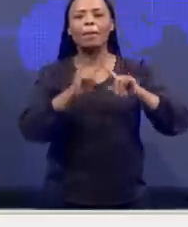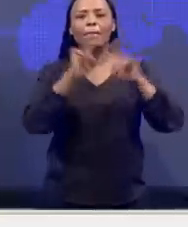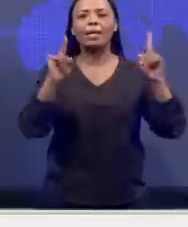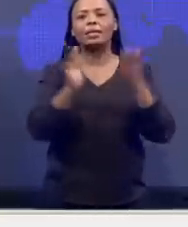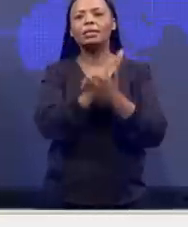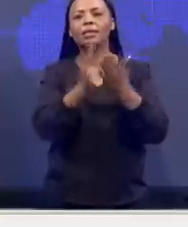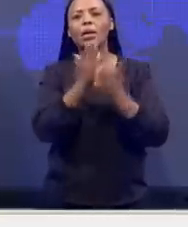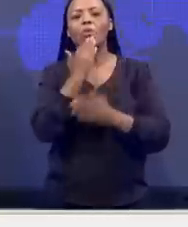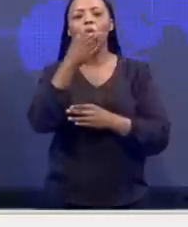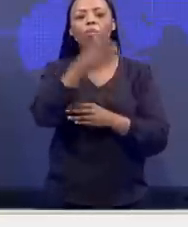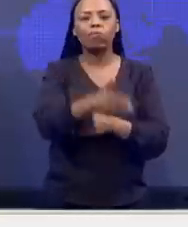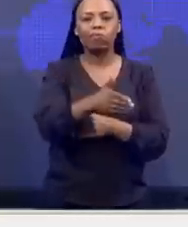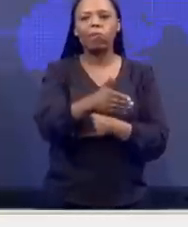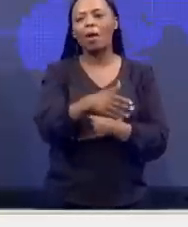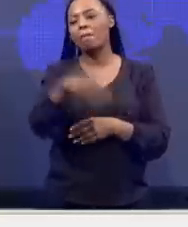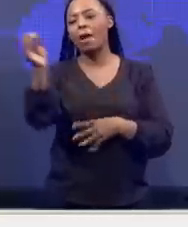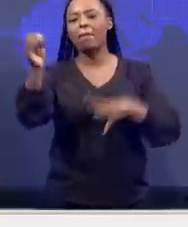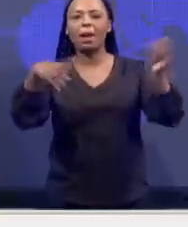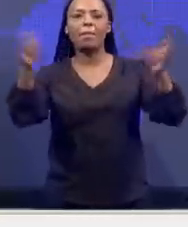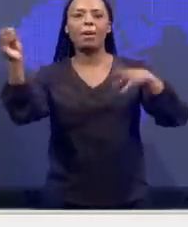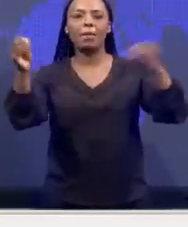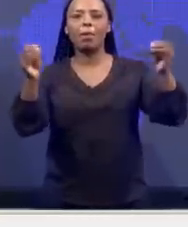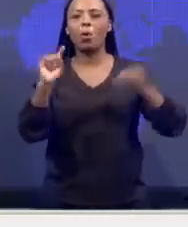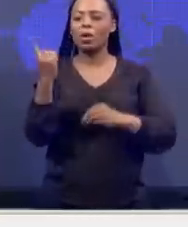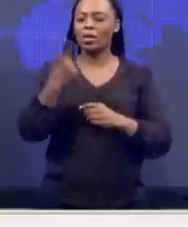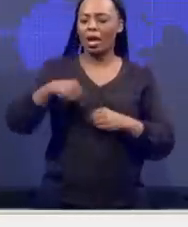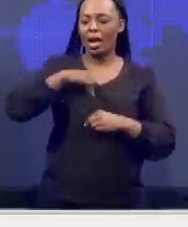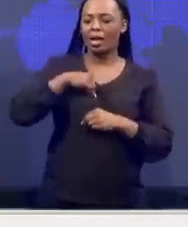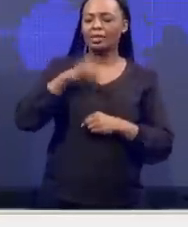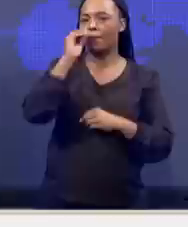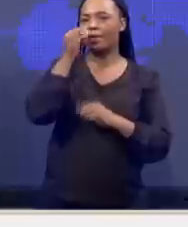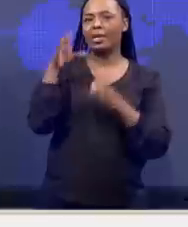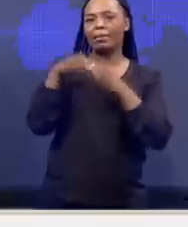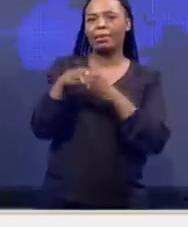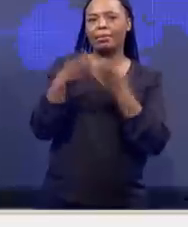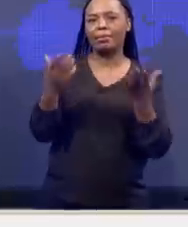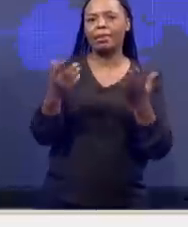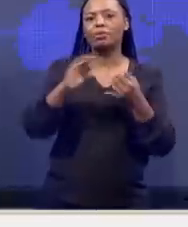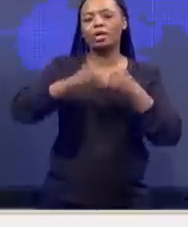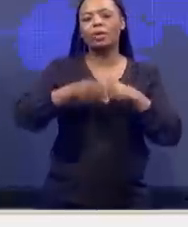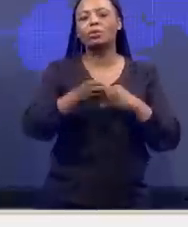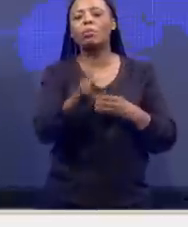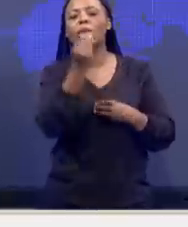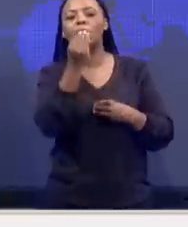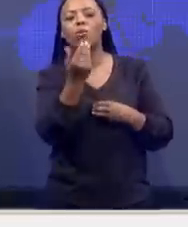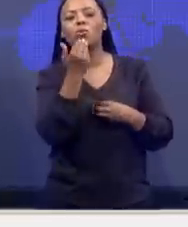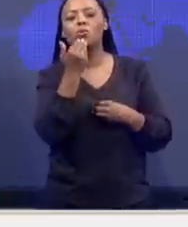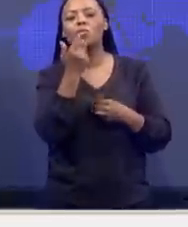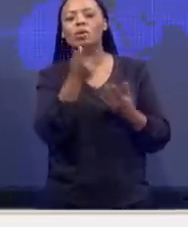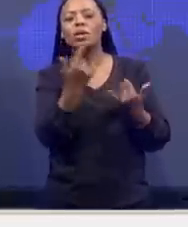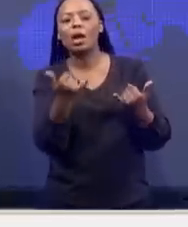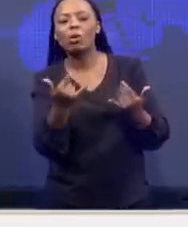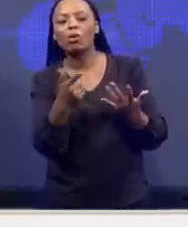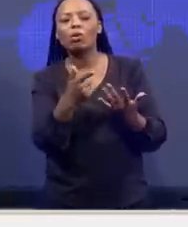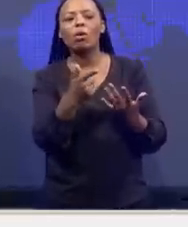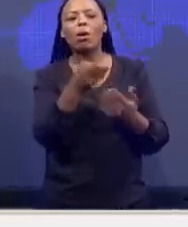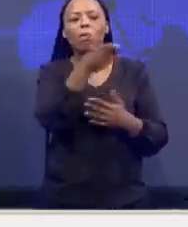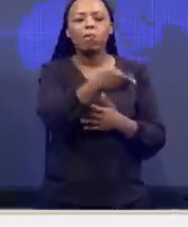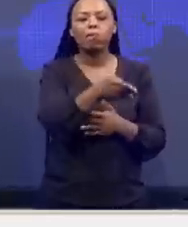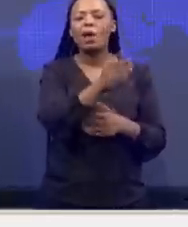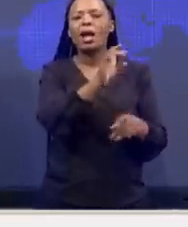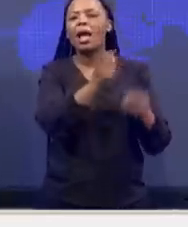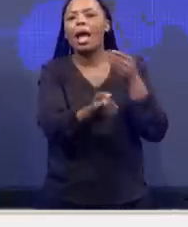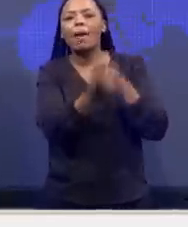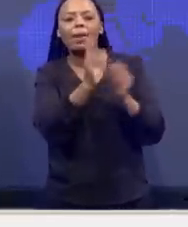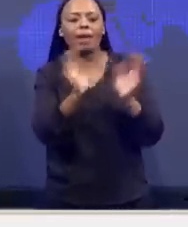here have left. It's only us, the media, trying to find out from those responsible here to find out what the cause